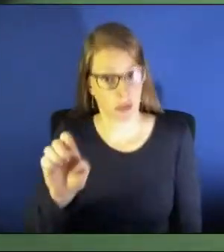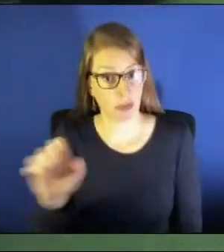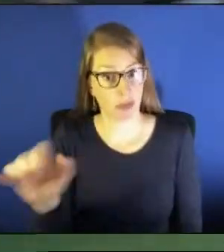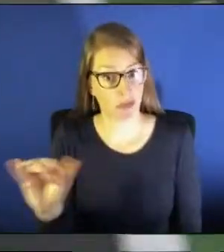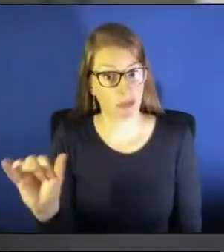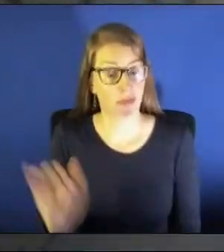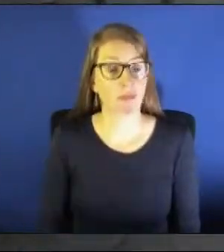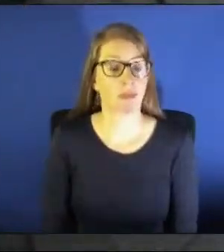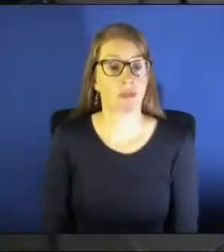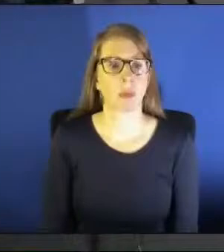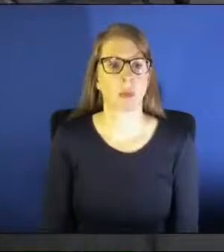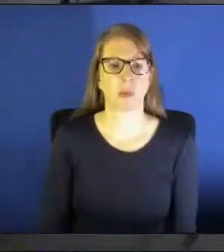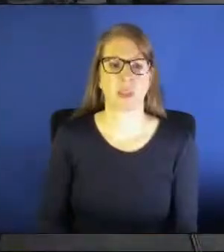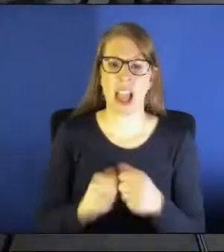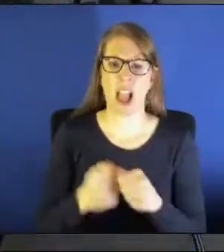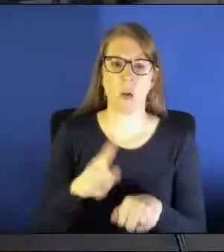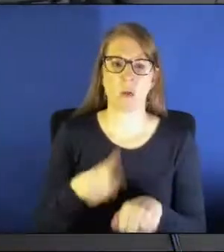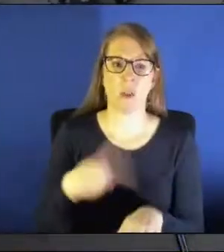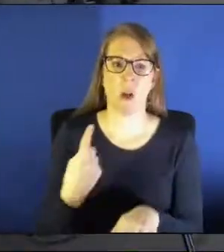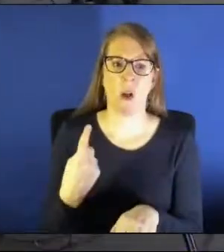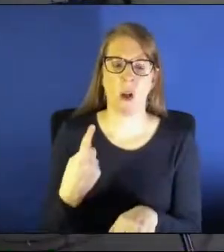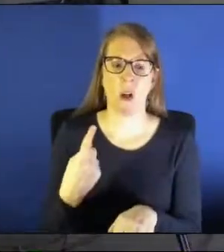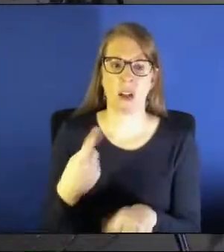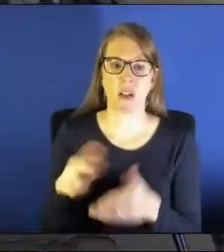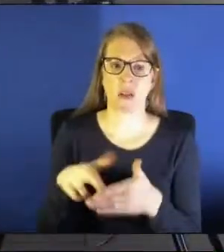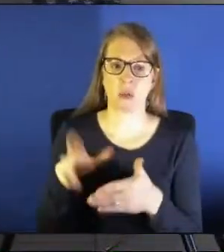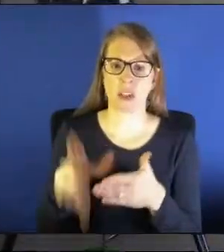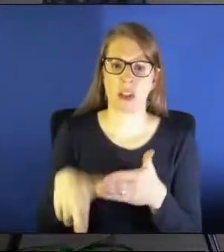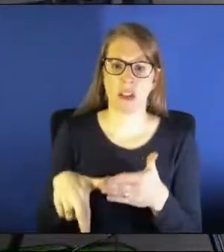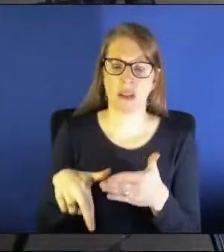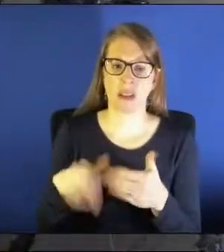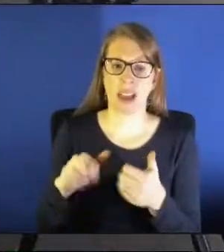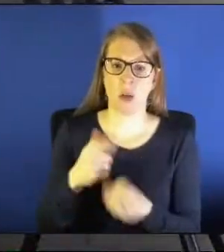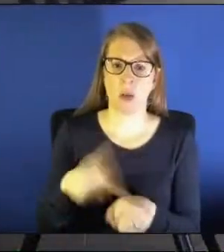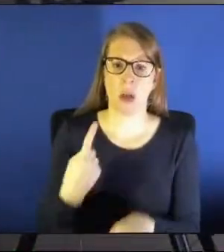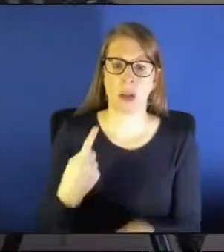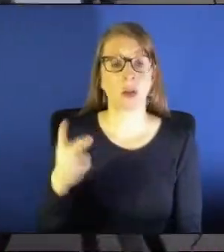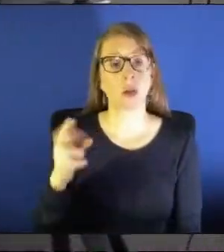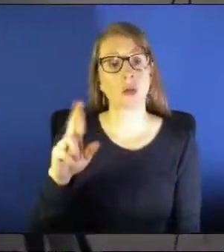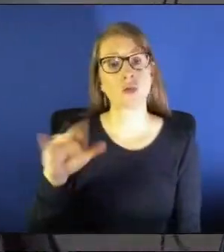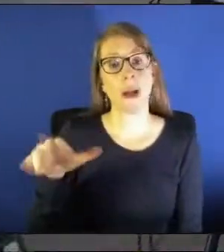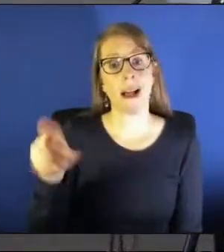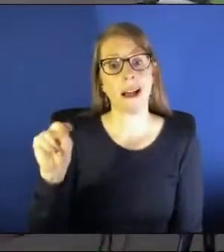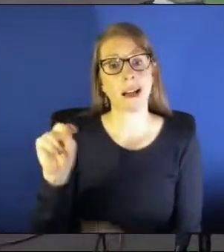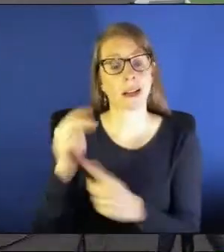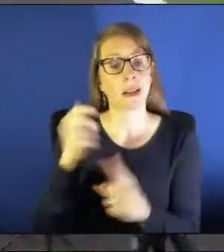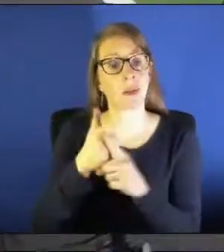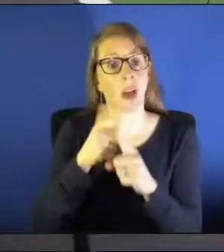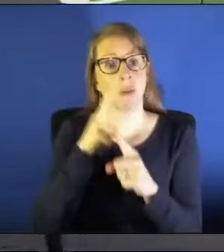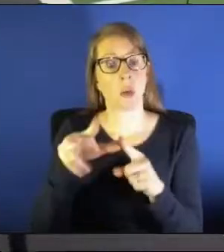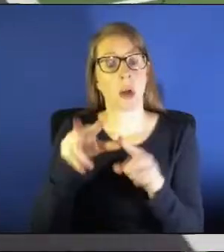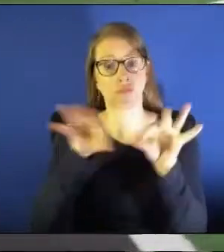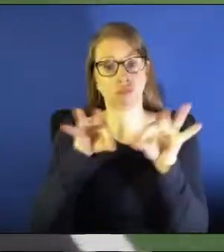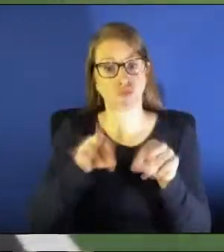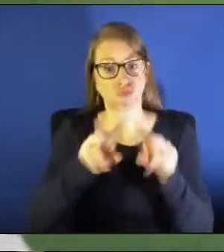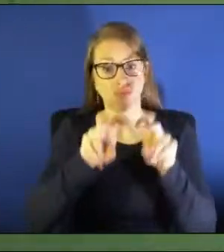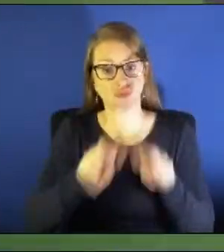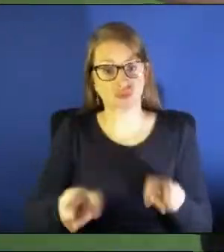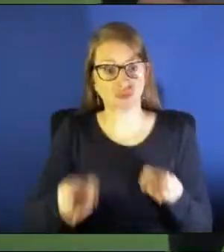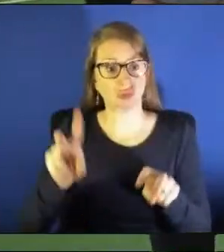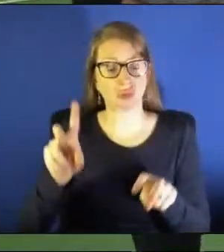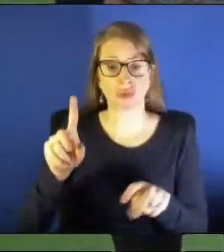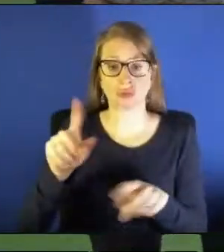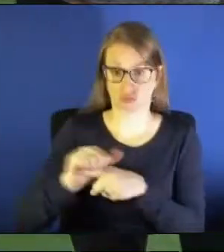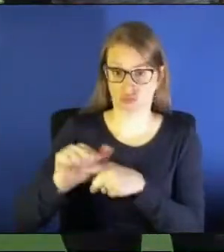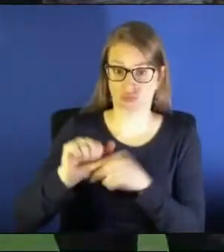How long does it take to get the results, Dana? So Ryan will actually go through all of your trials after this. He'll compile